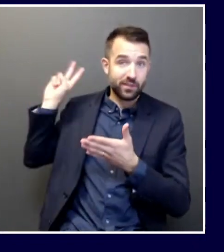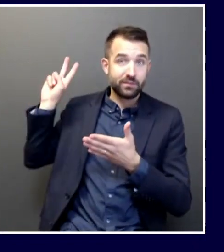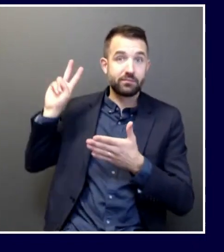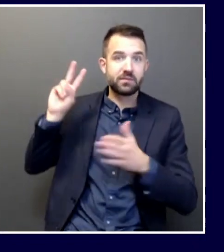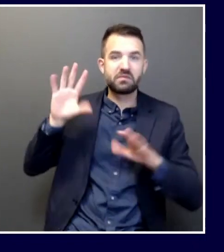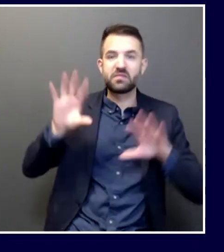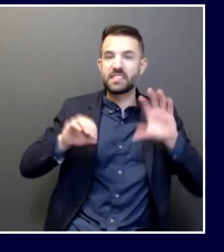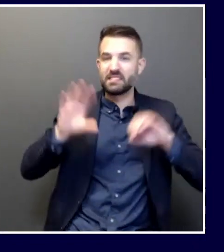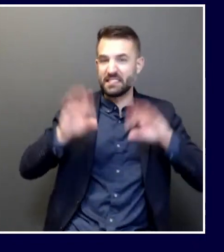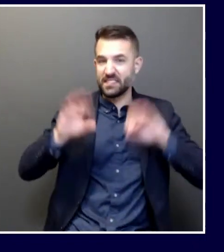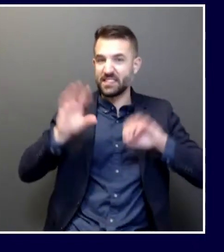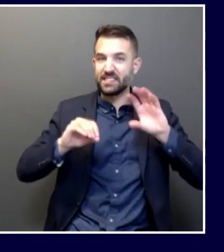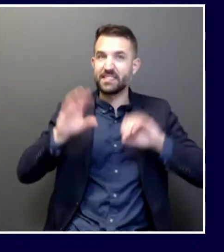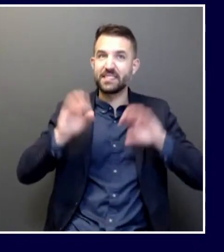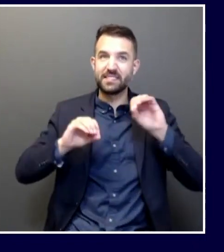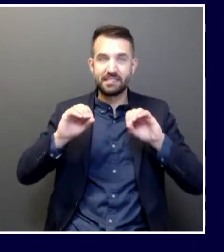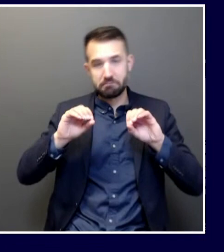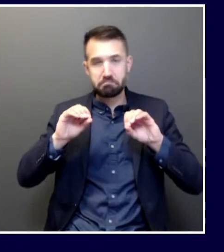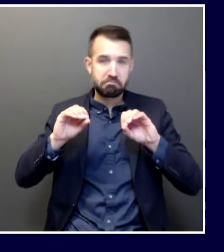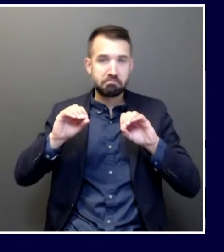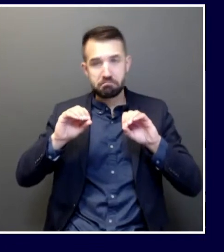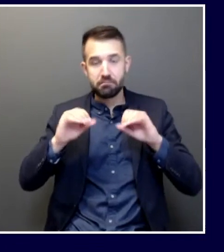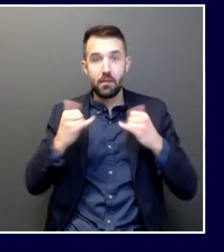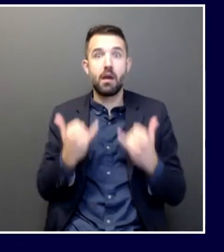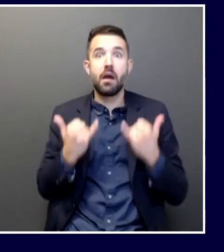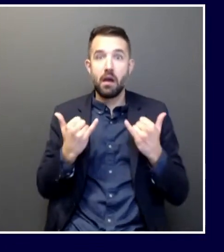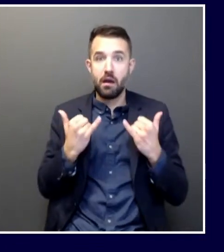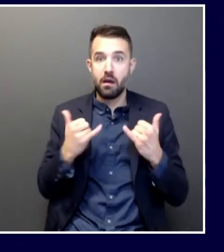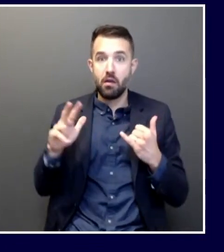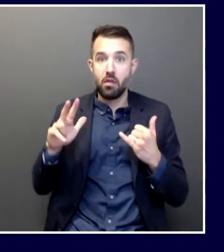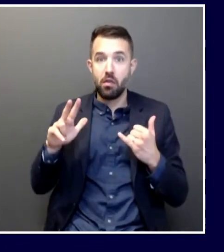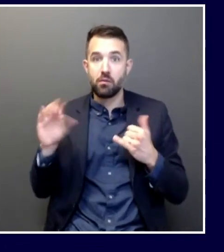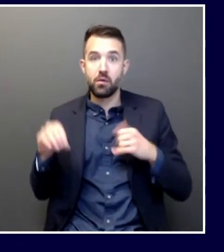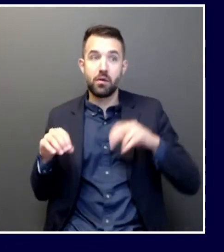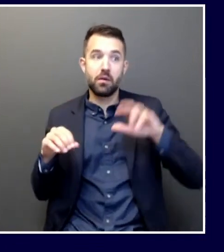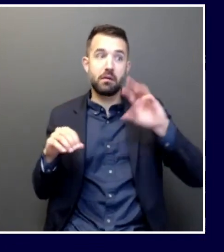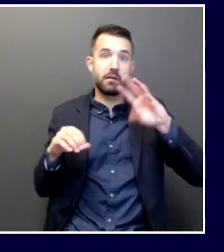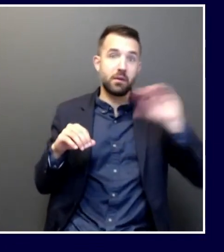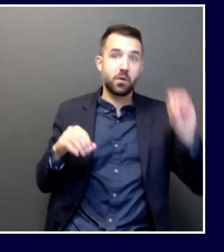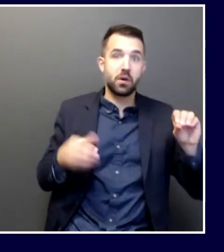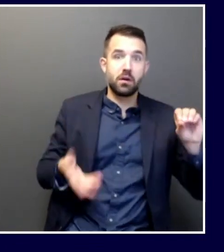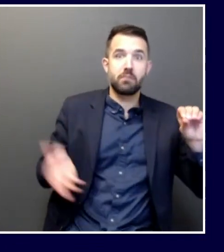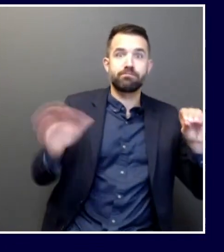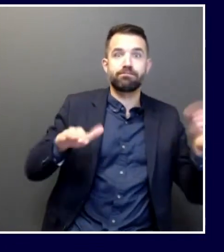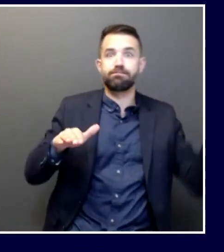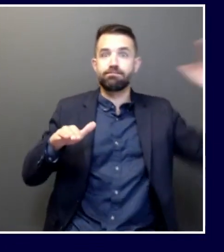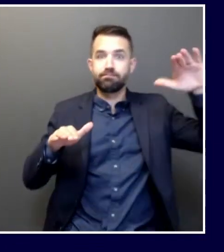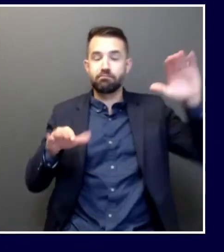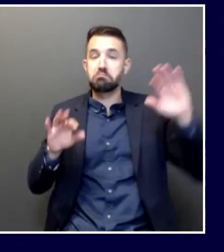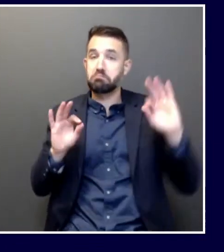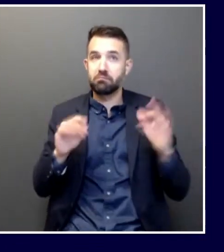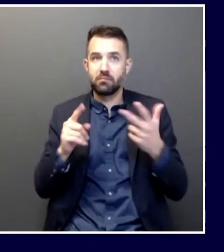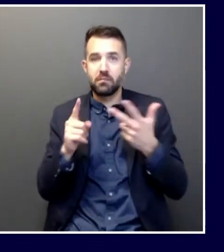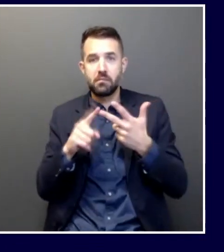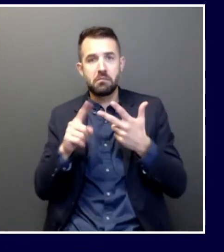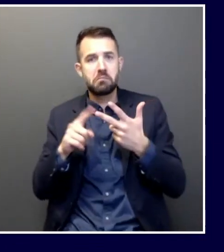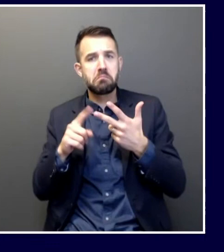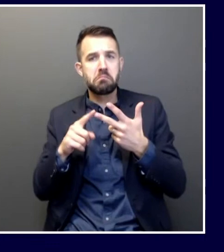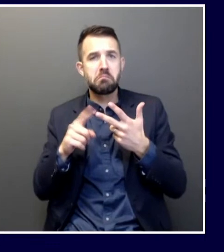doing every day were boosters. Now here's what I mean. The boosters are important, no question about